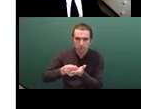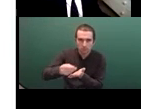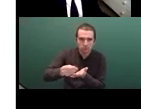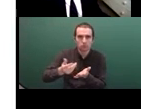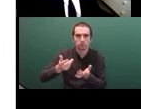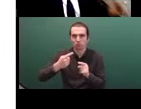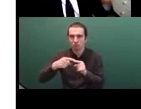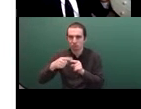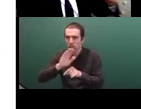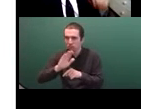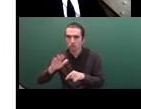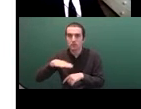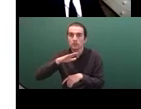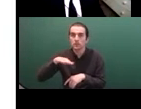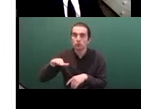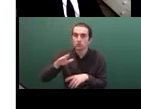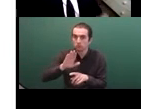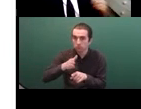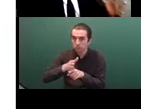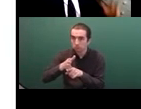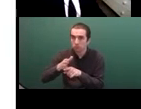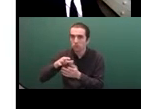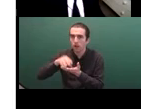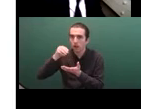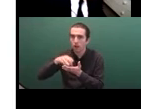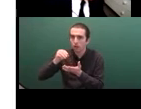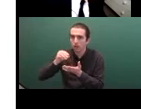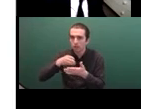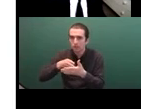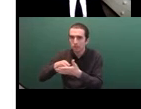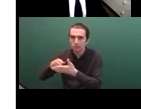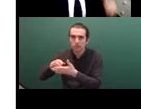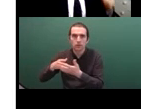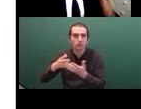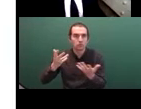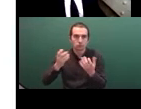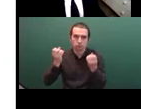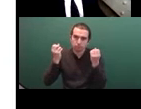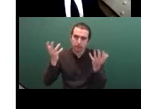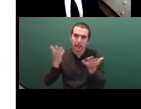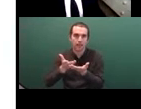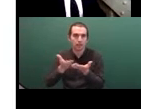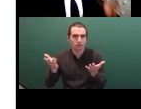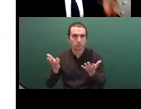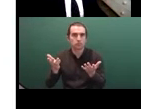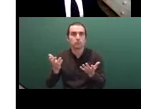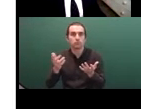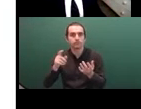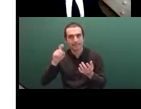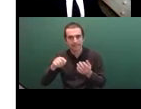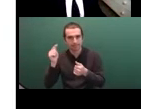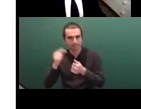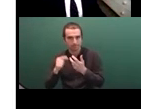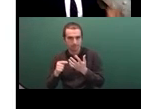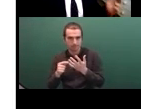been shown to help. Speech and communication, there are many children who have difficulty articulating. Some children will